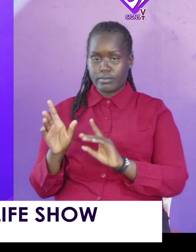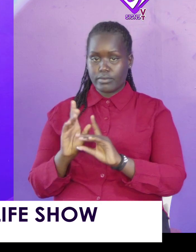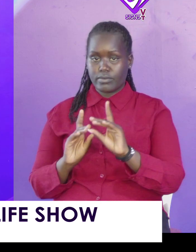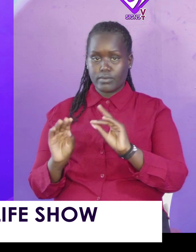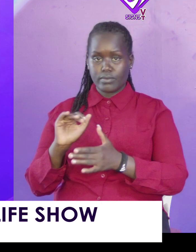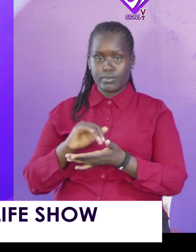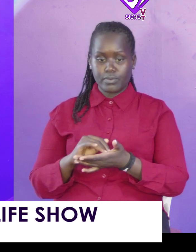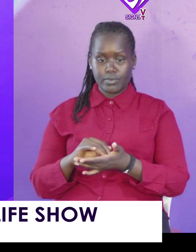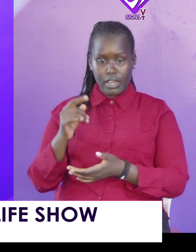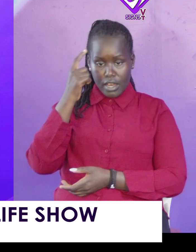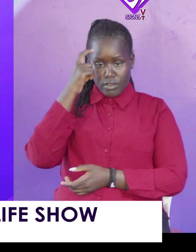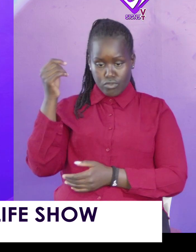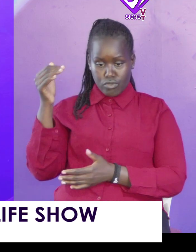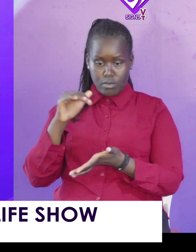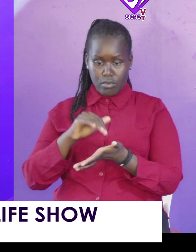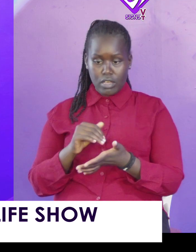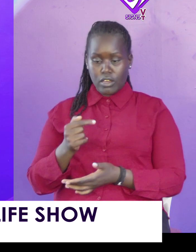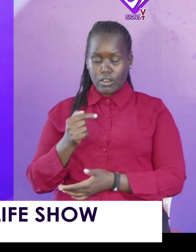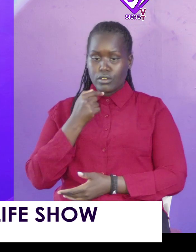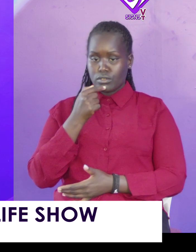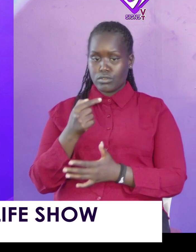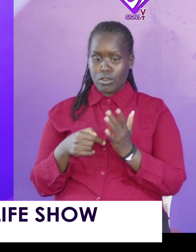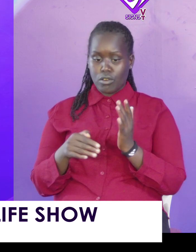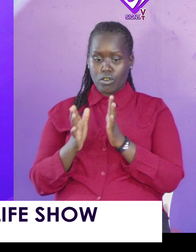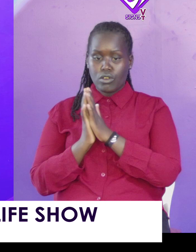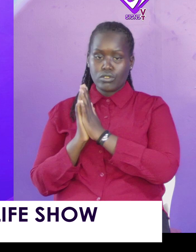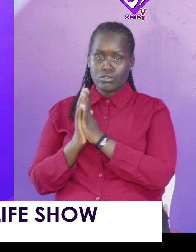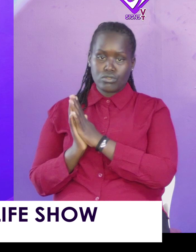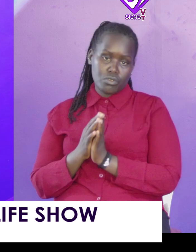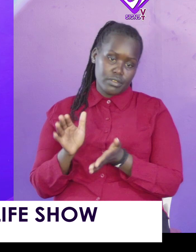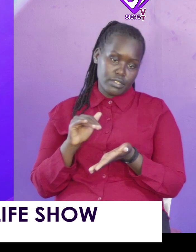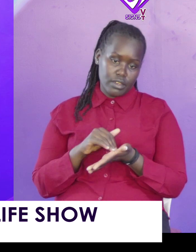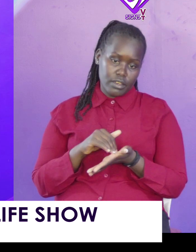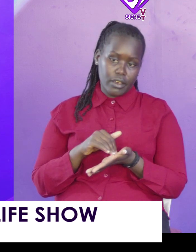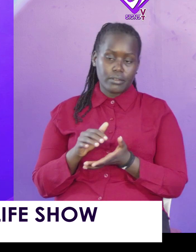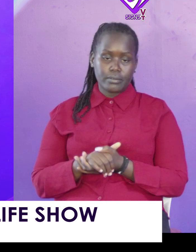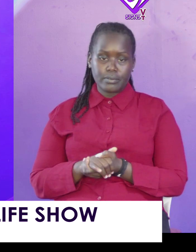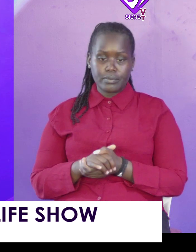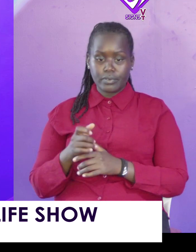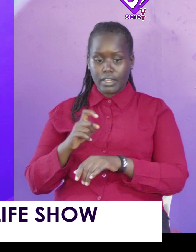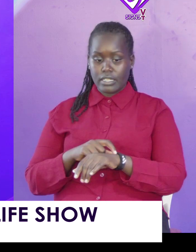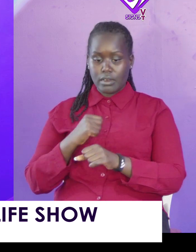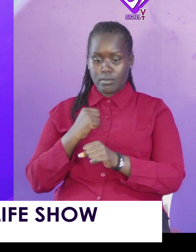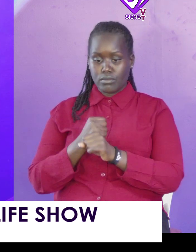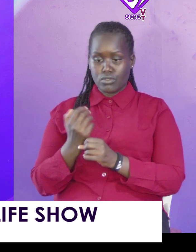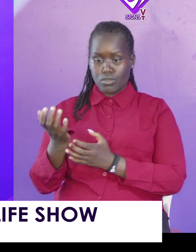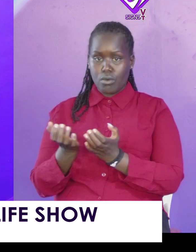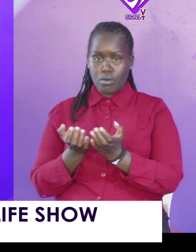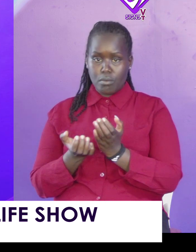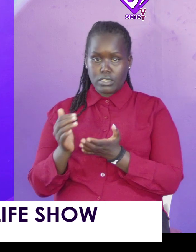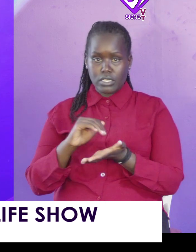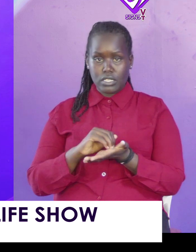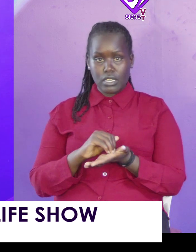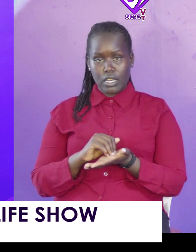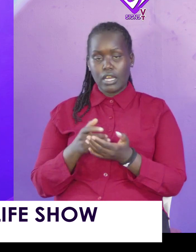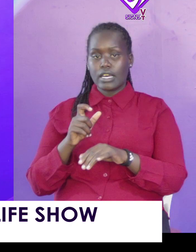time to dream again. It's time to tell stories again. It's time to do business again.